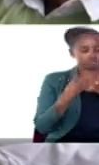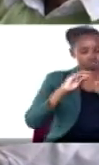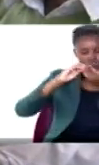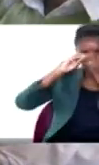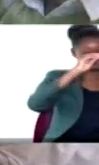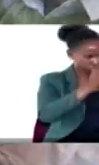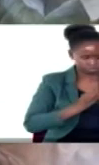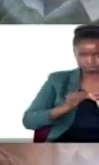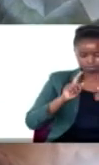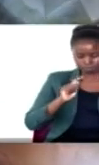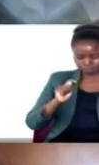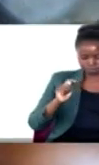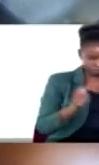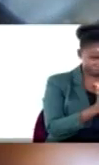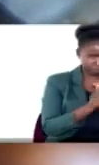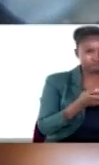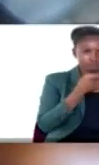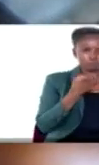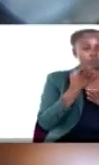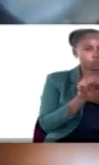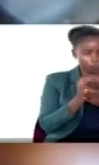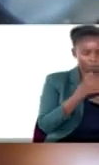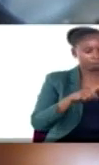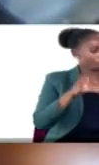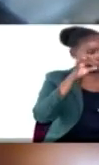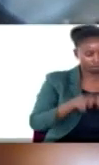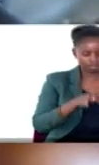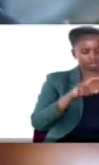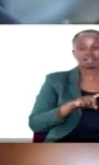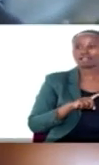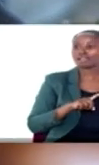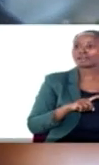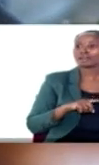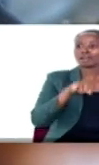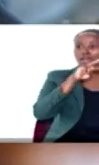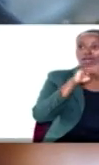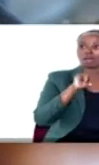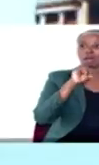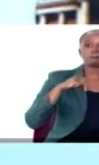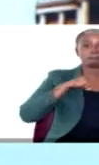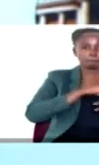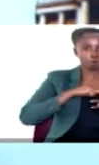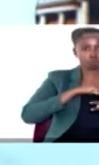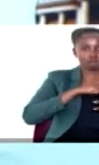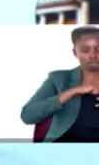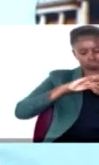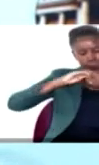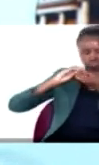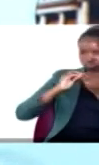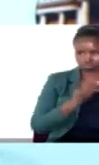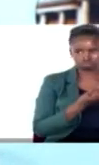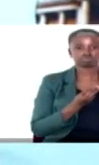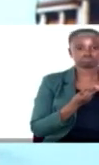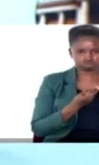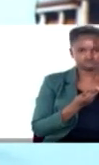current socioeconomic, political, and moral crisis. Our country can recover and offer